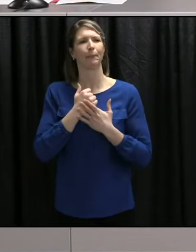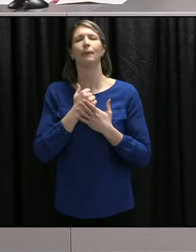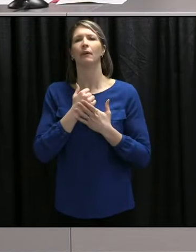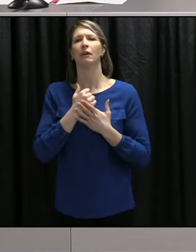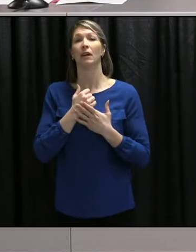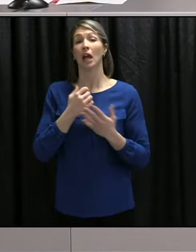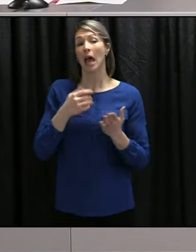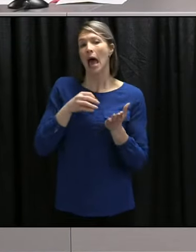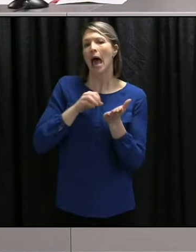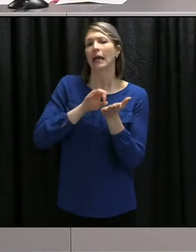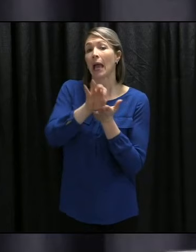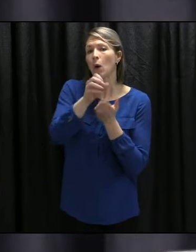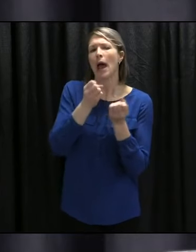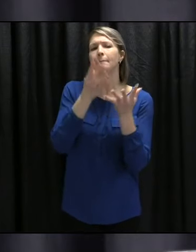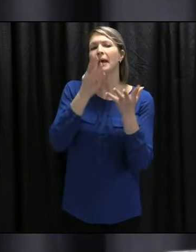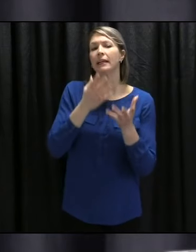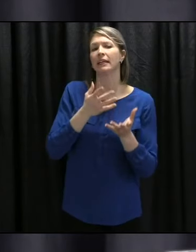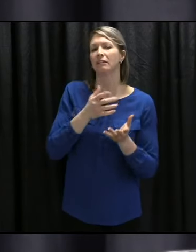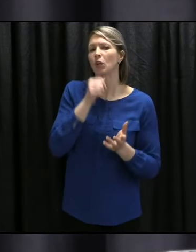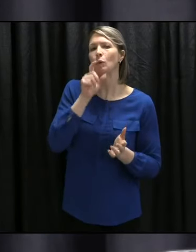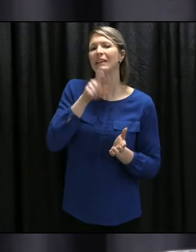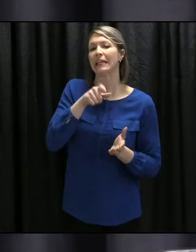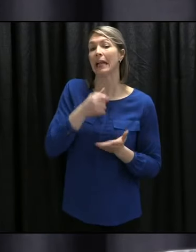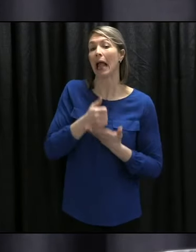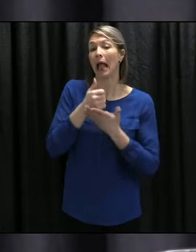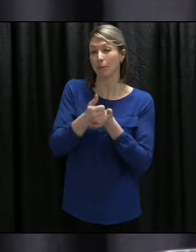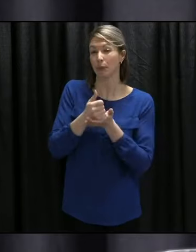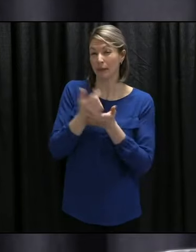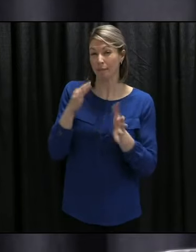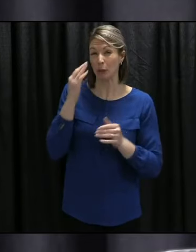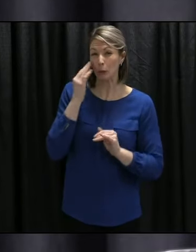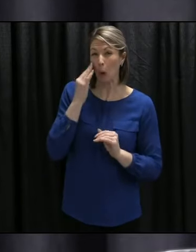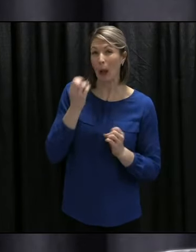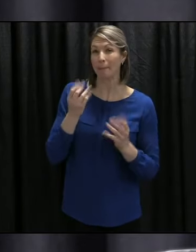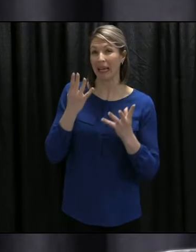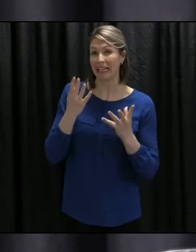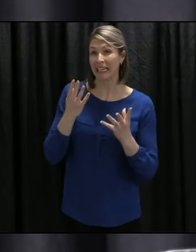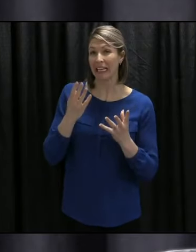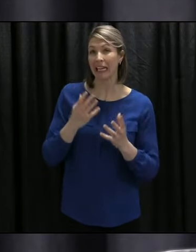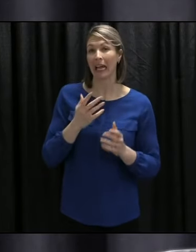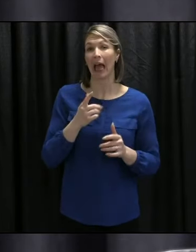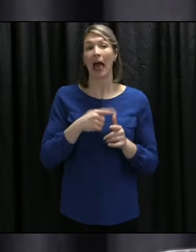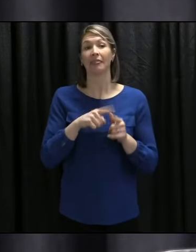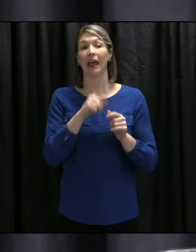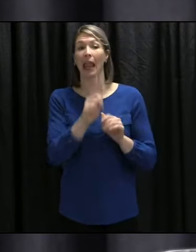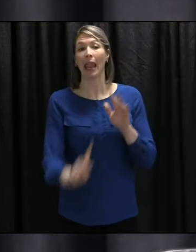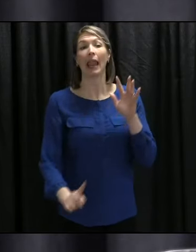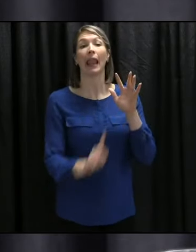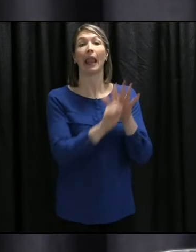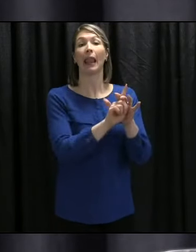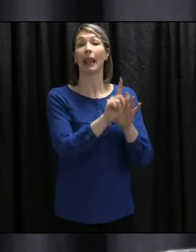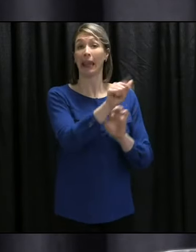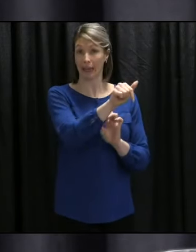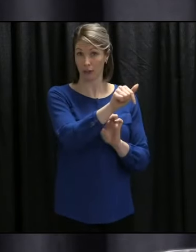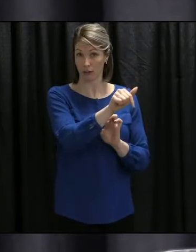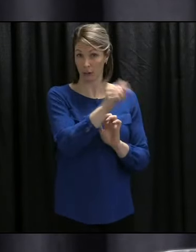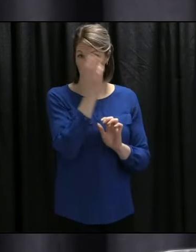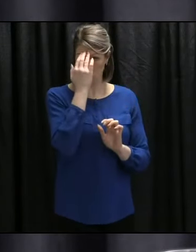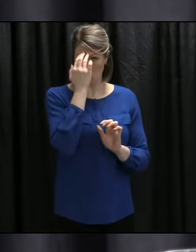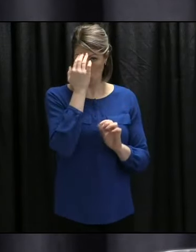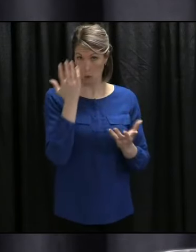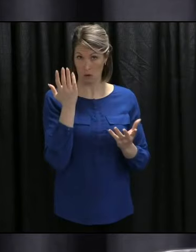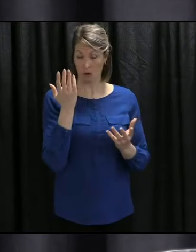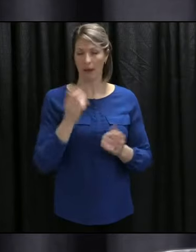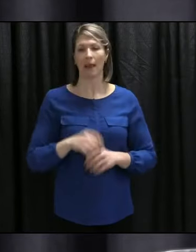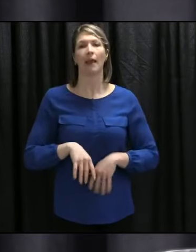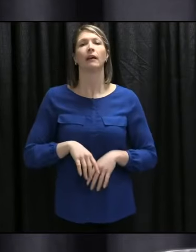haven't actually tracked them in a formal way, but we could certainly... You see, 811 isn't just there for COVID-19.